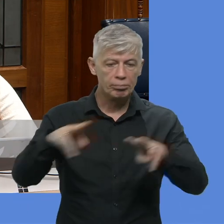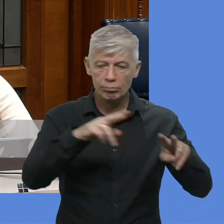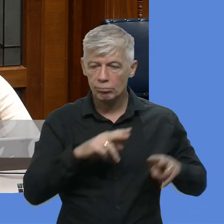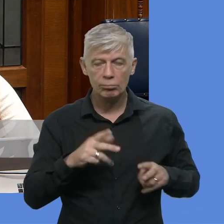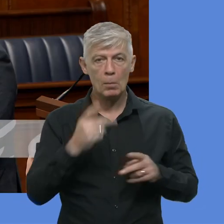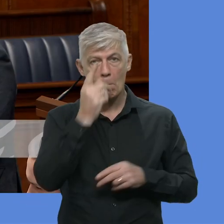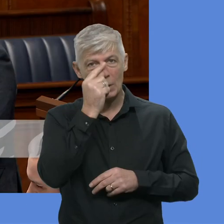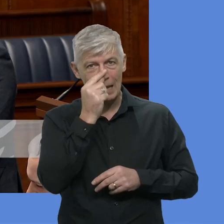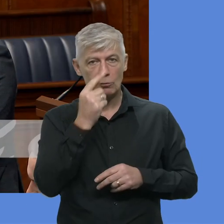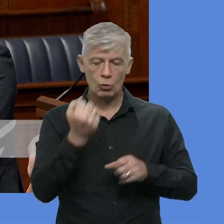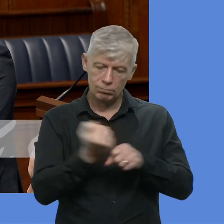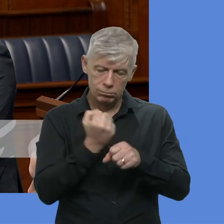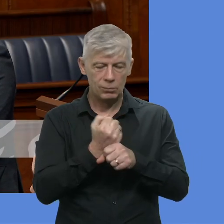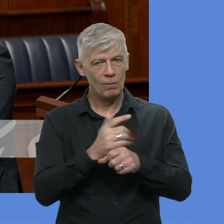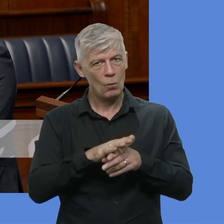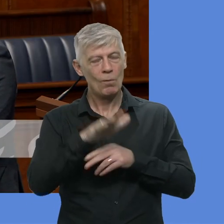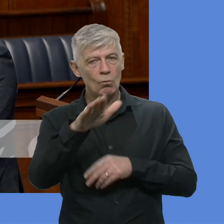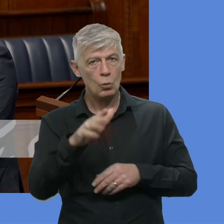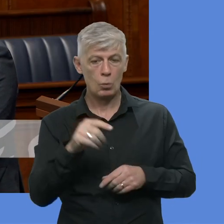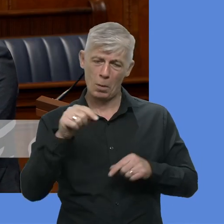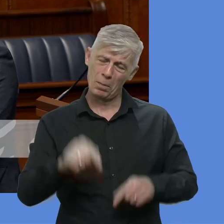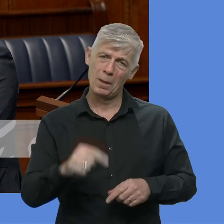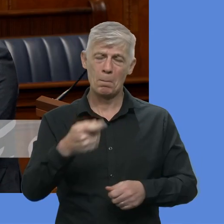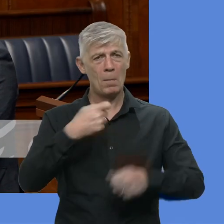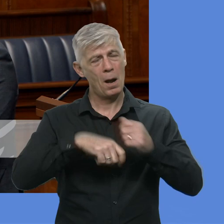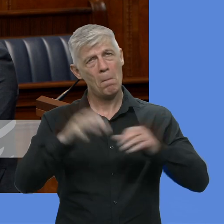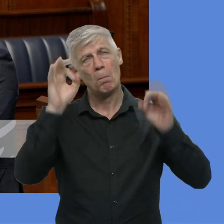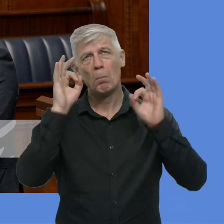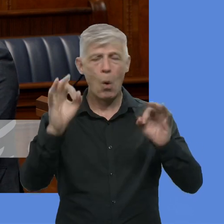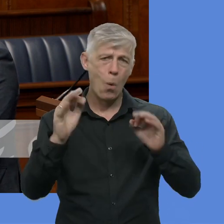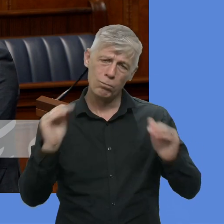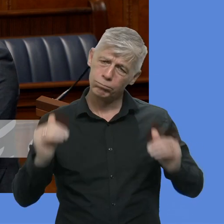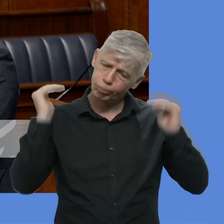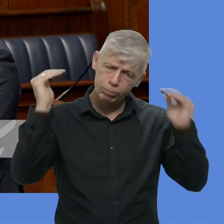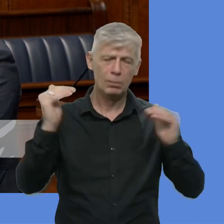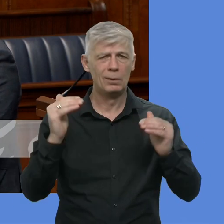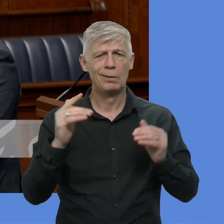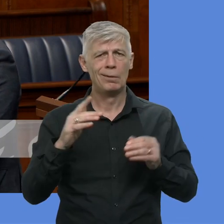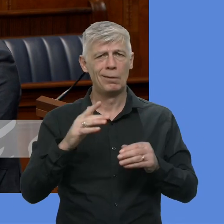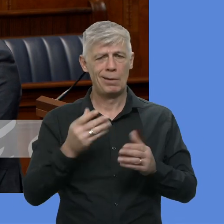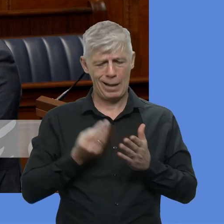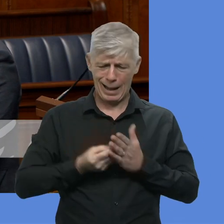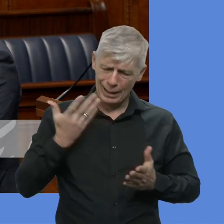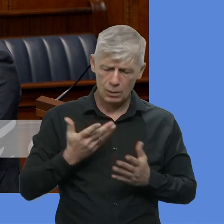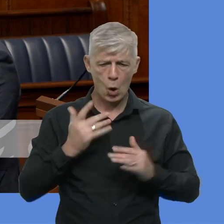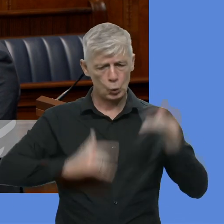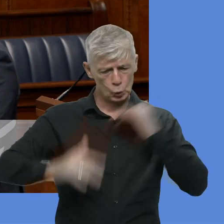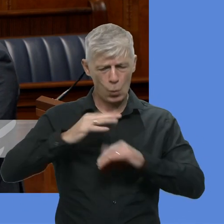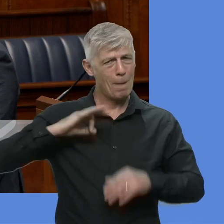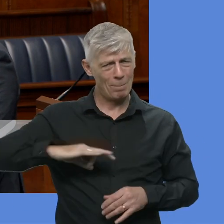the potential, because I think this absolutely could be a game changer and bring significant economic and social